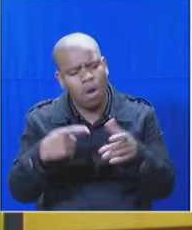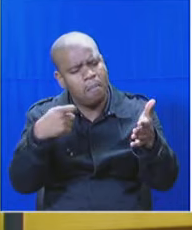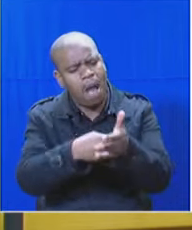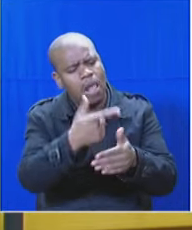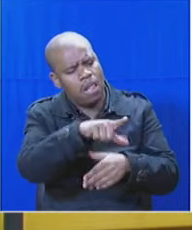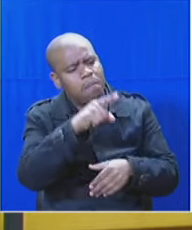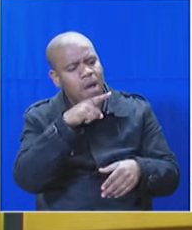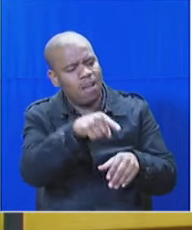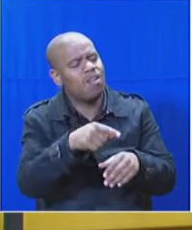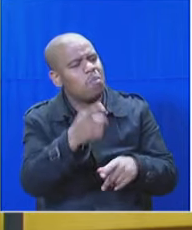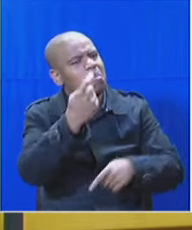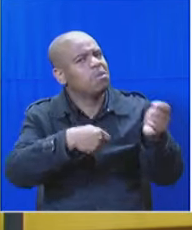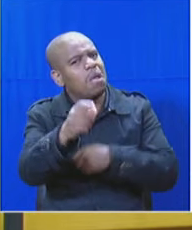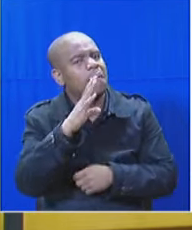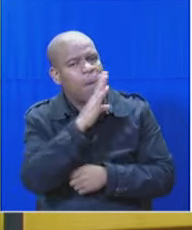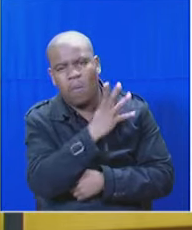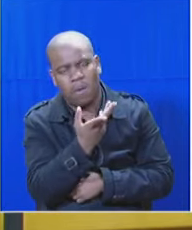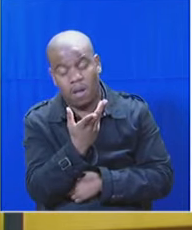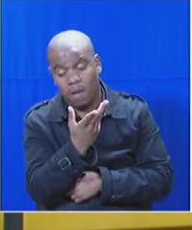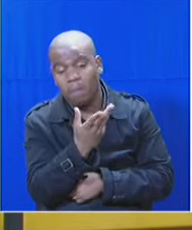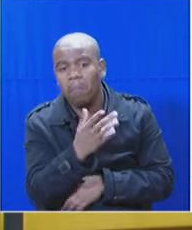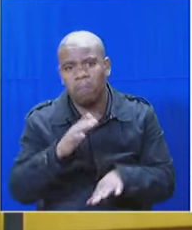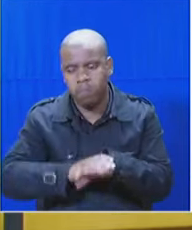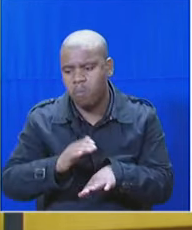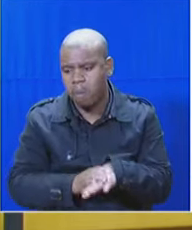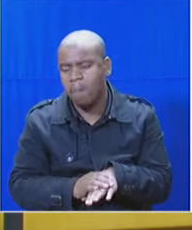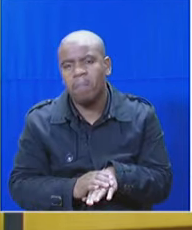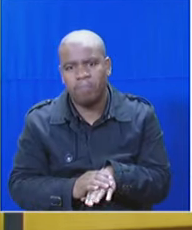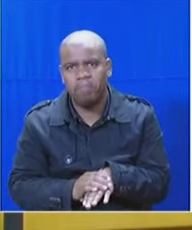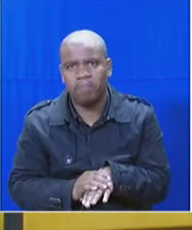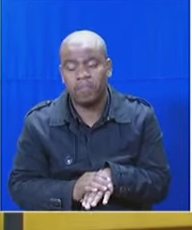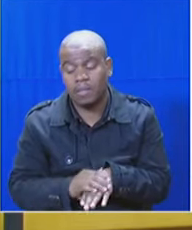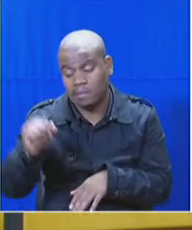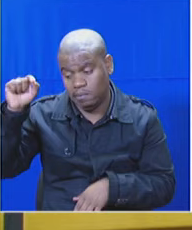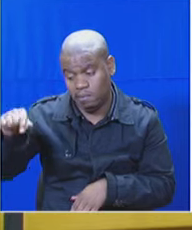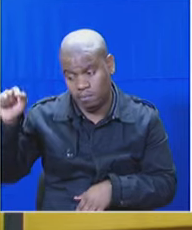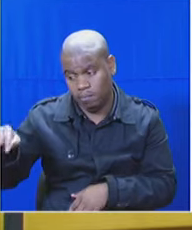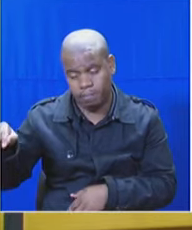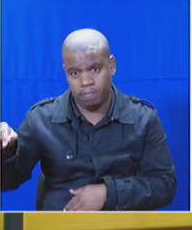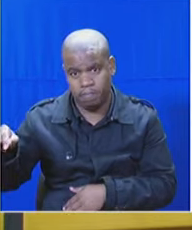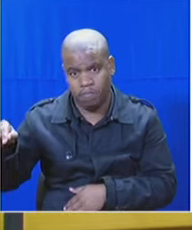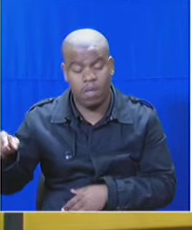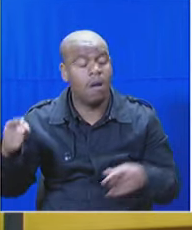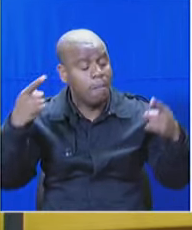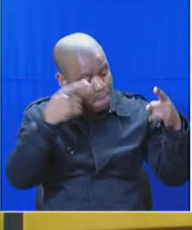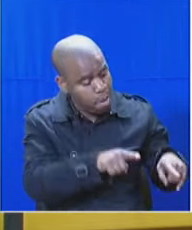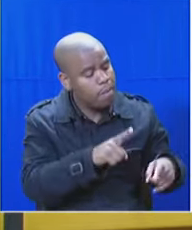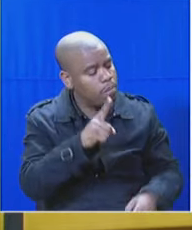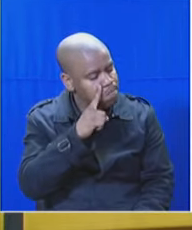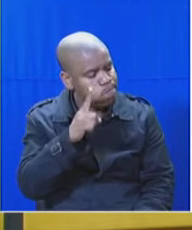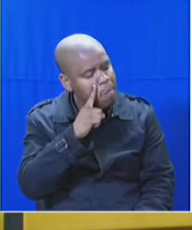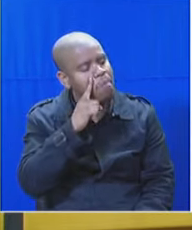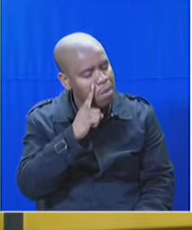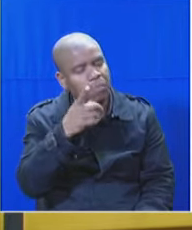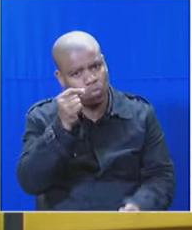ships in 1652. They never came with any land. The Valuer General is therefore here to make sure that